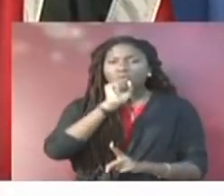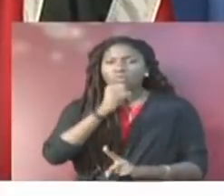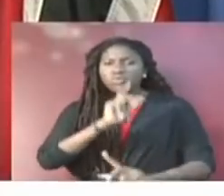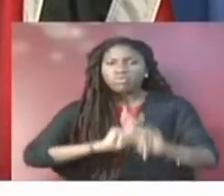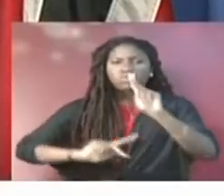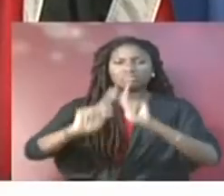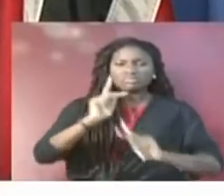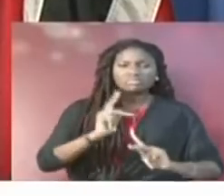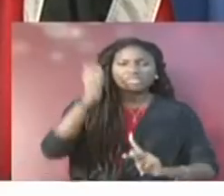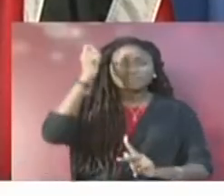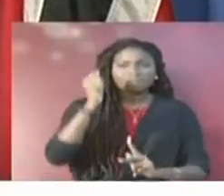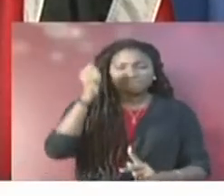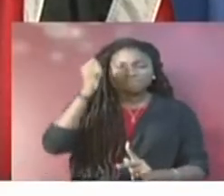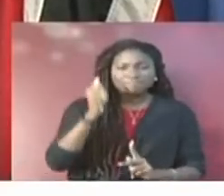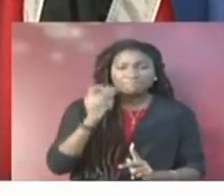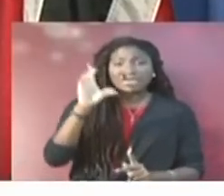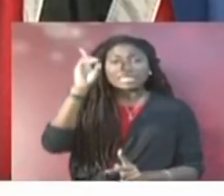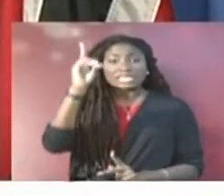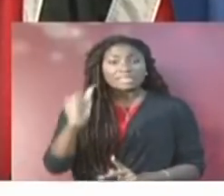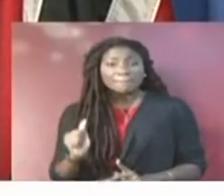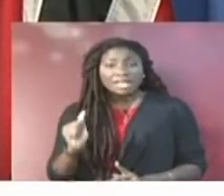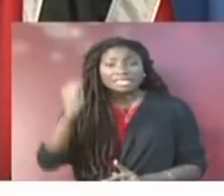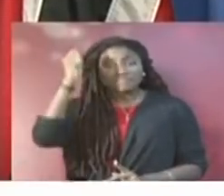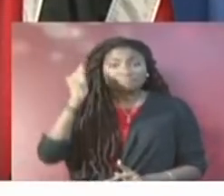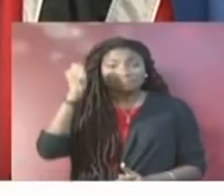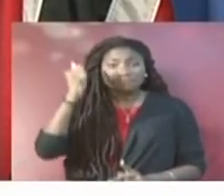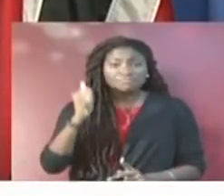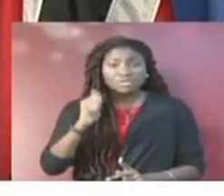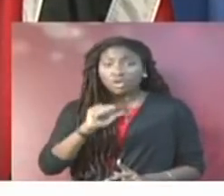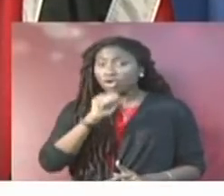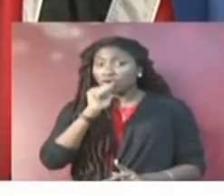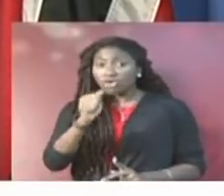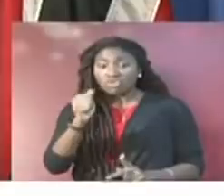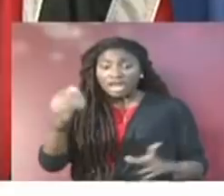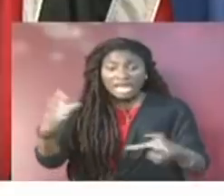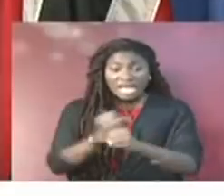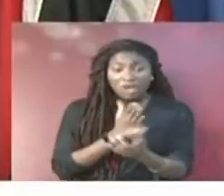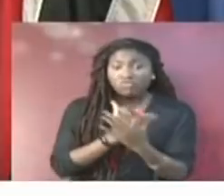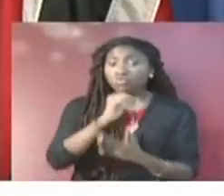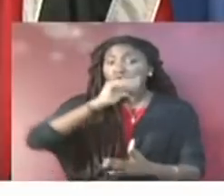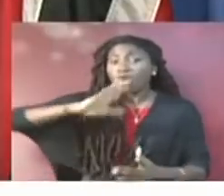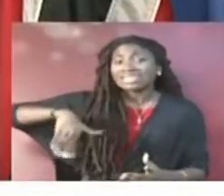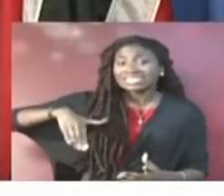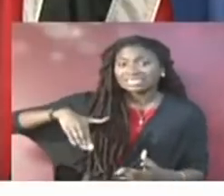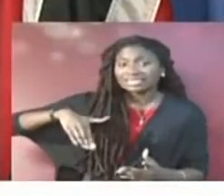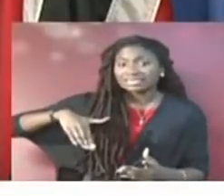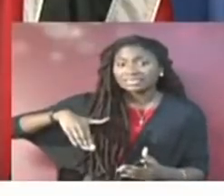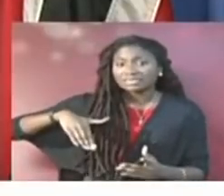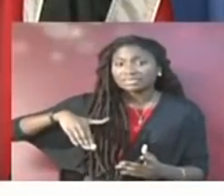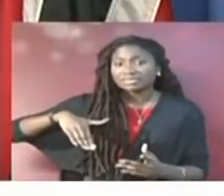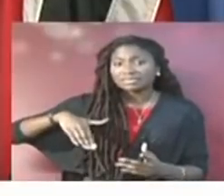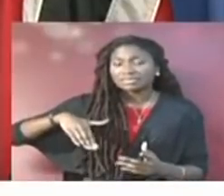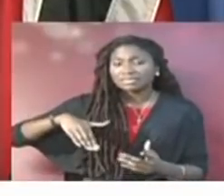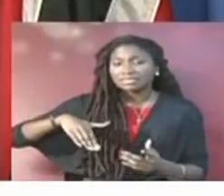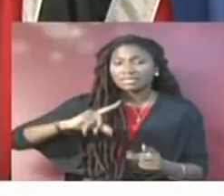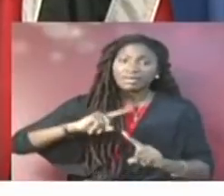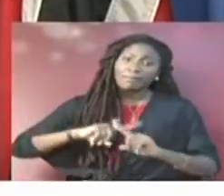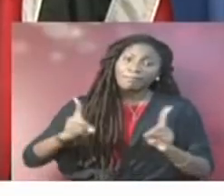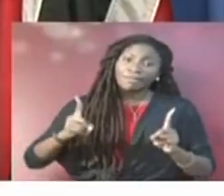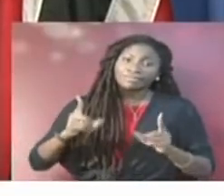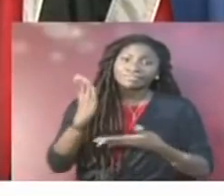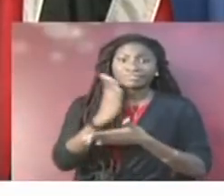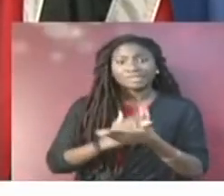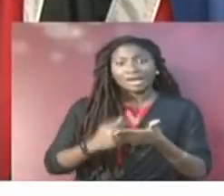disability grants, but had not yet been processed. But simply because they had found themselves in a position to apply, we supported